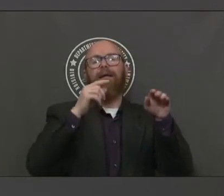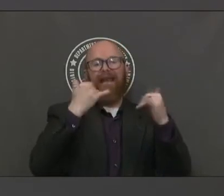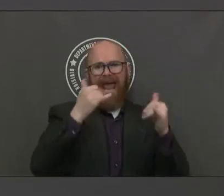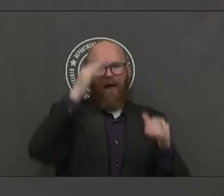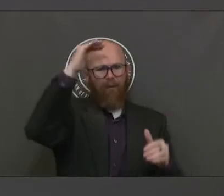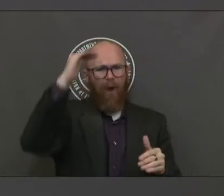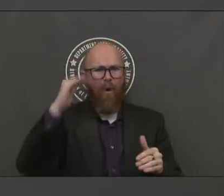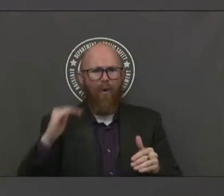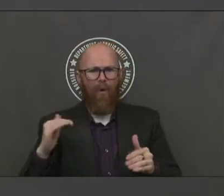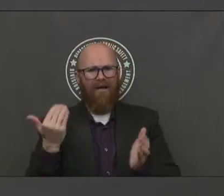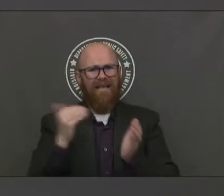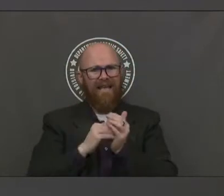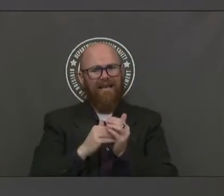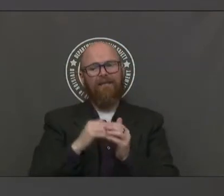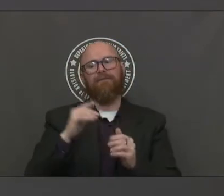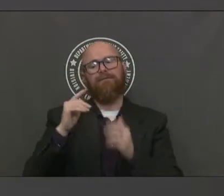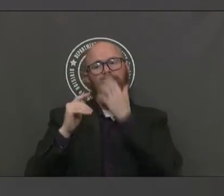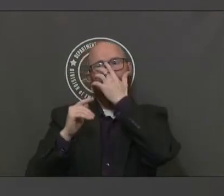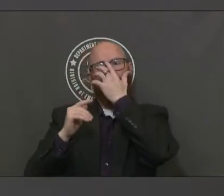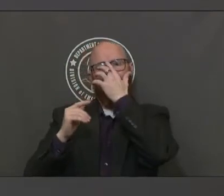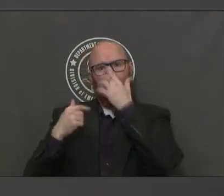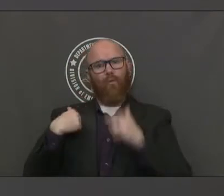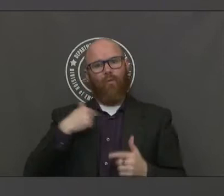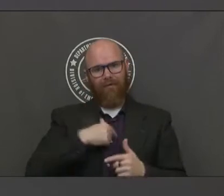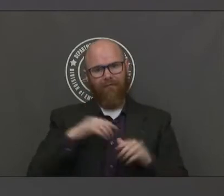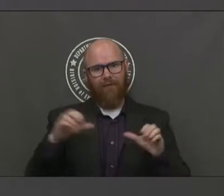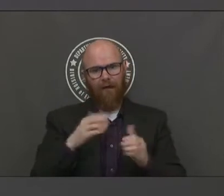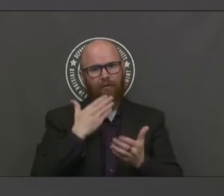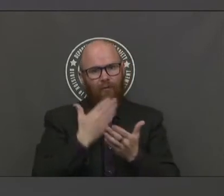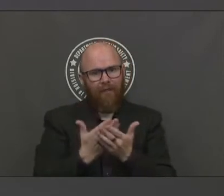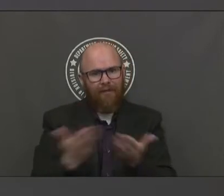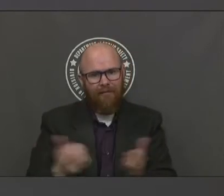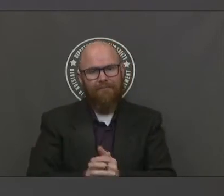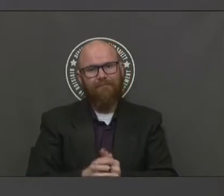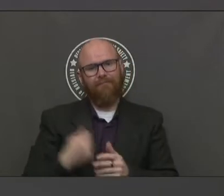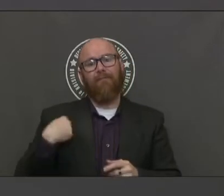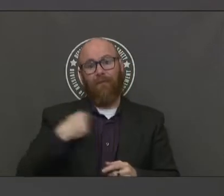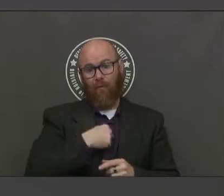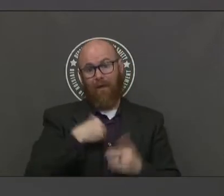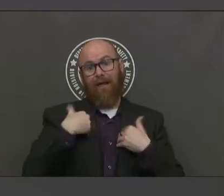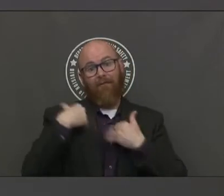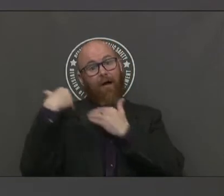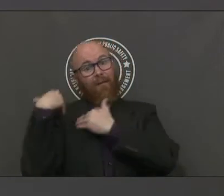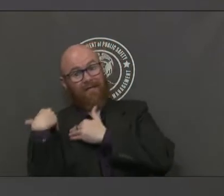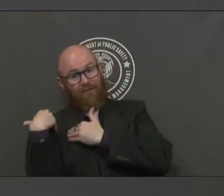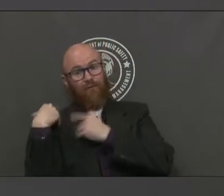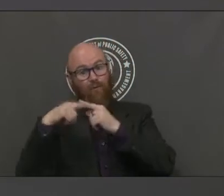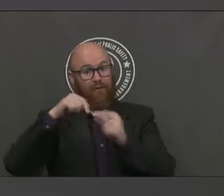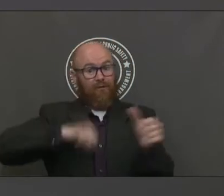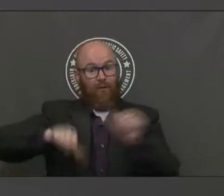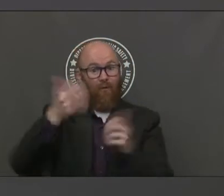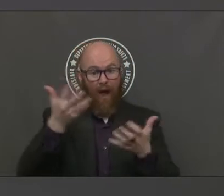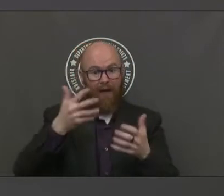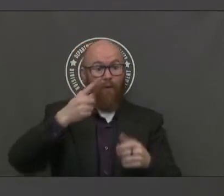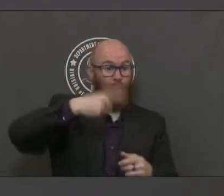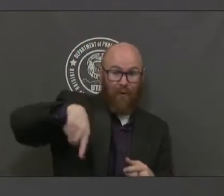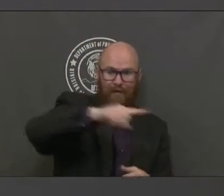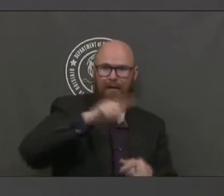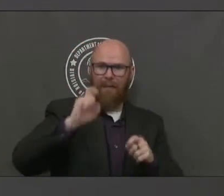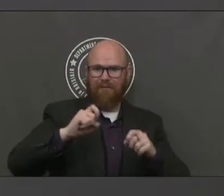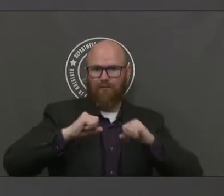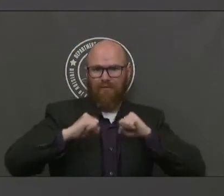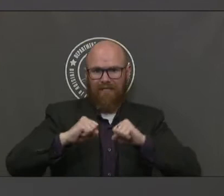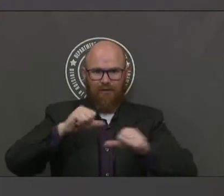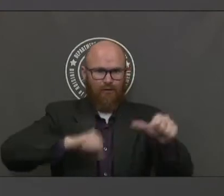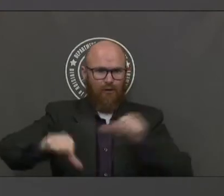That's how close we are. So government has, during that time, we have an obligation to each other to protect each other. That's why